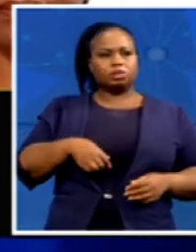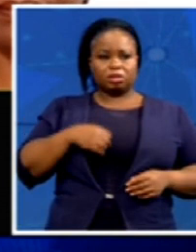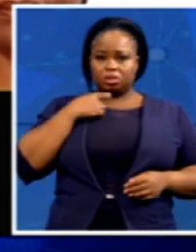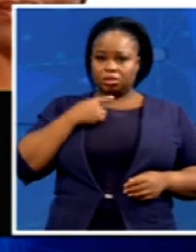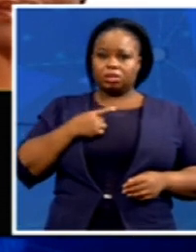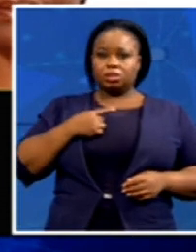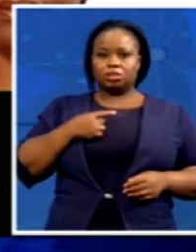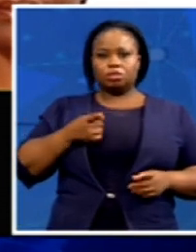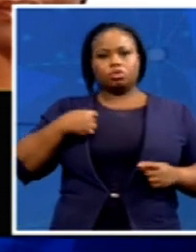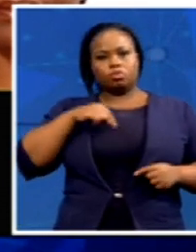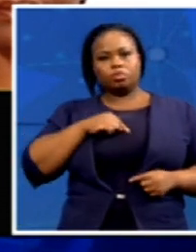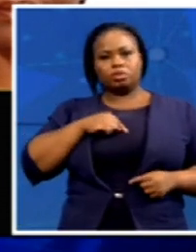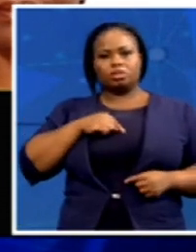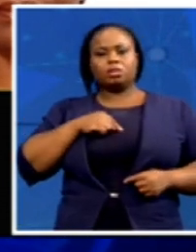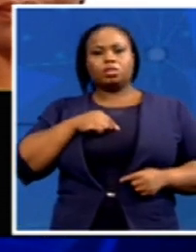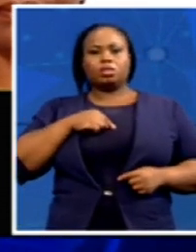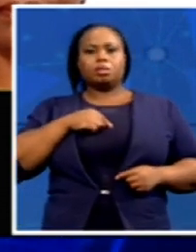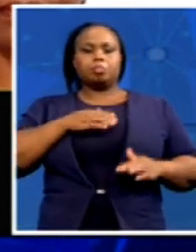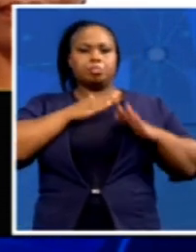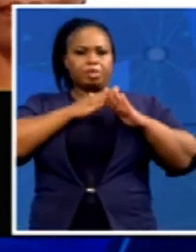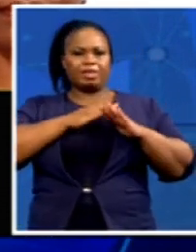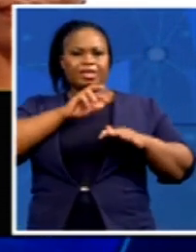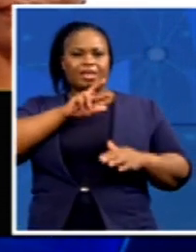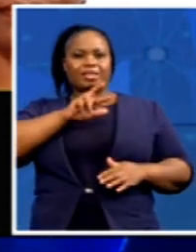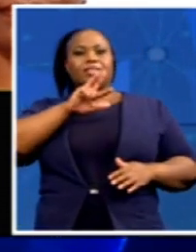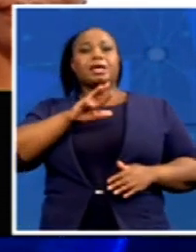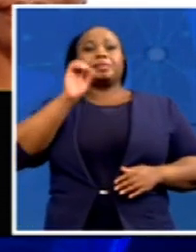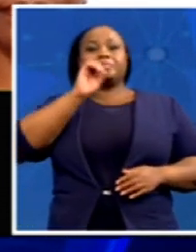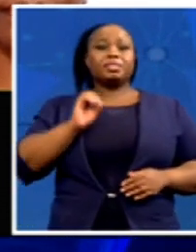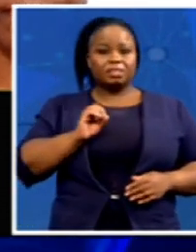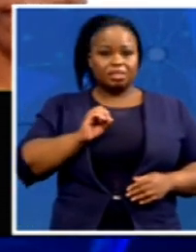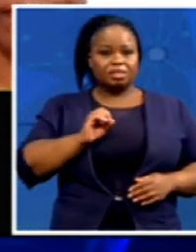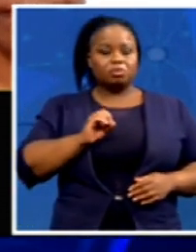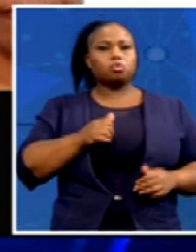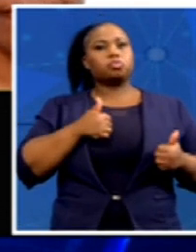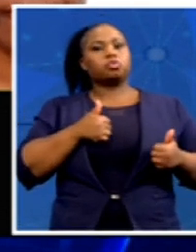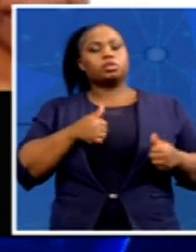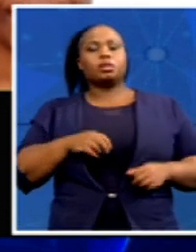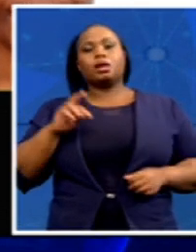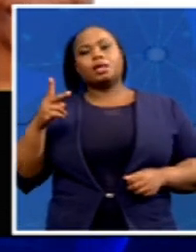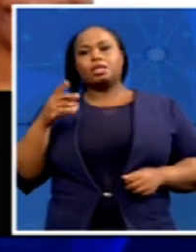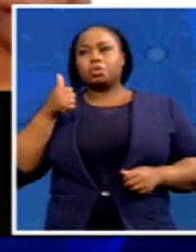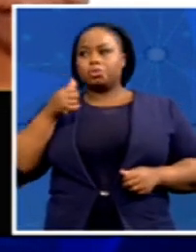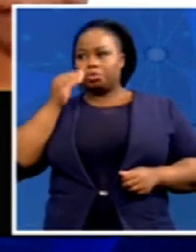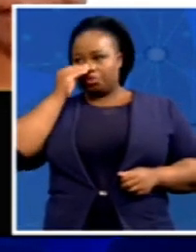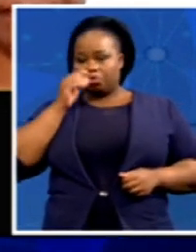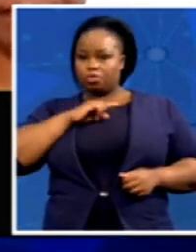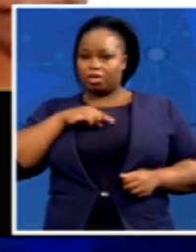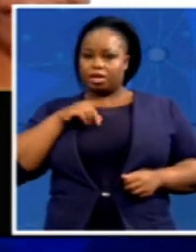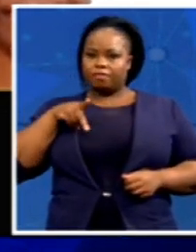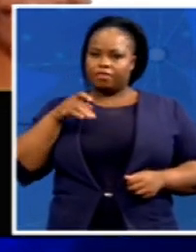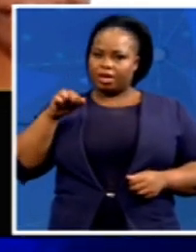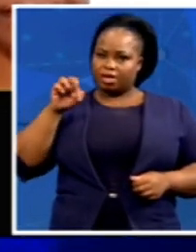up to about 89%, that it will be remarkable. The good news also is that Pfizer is ready to let the